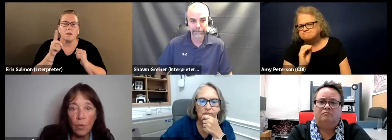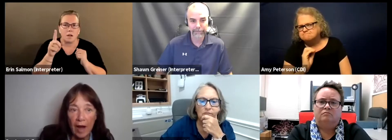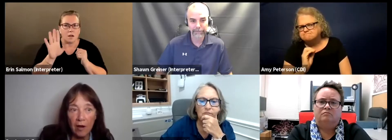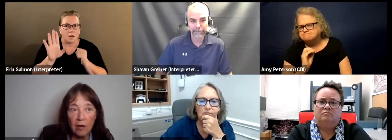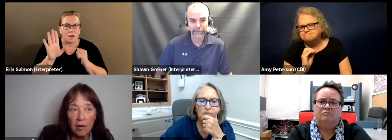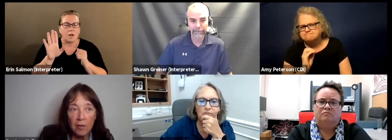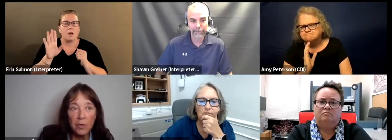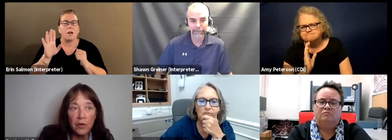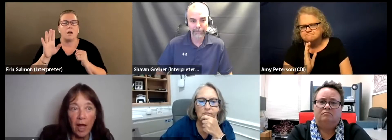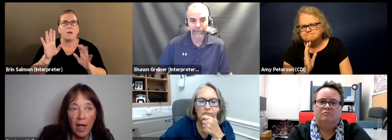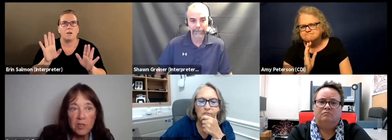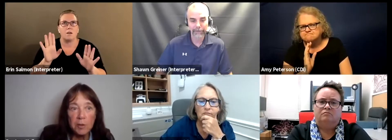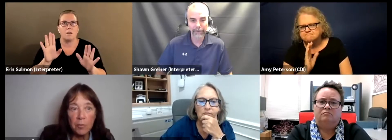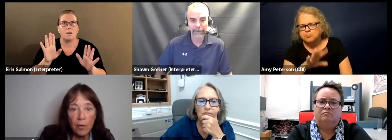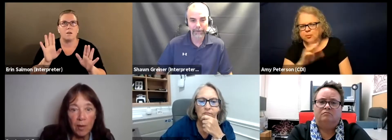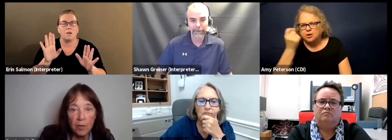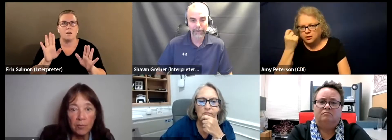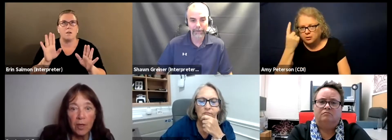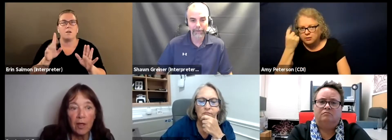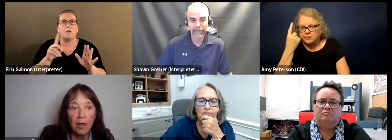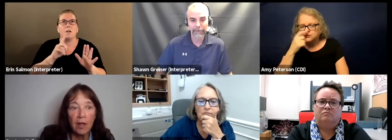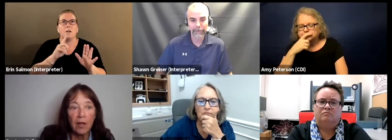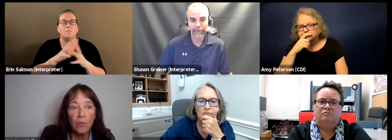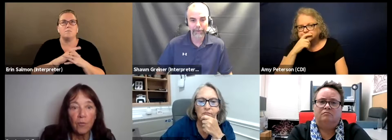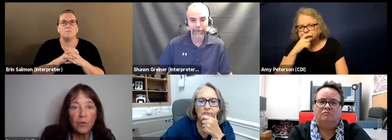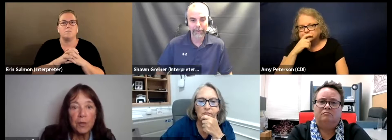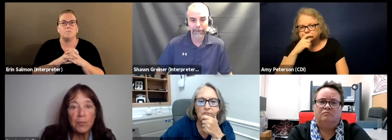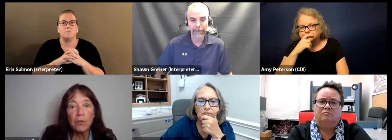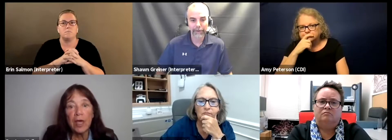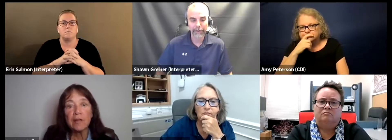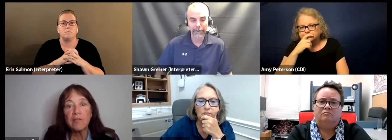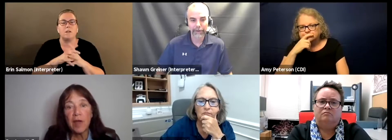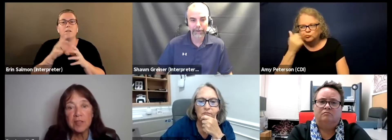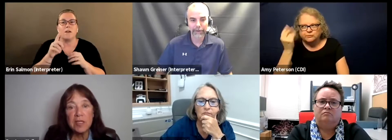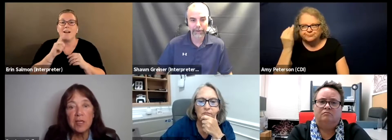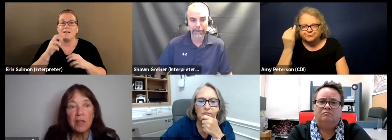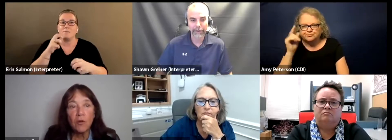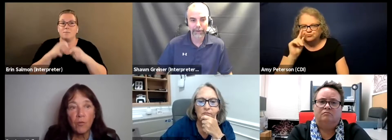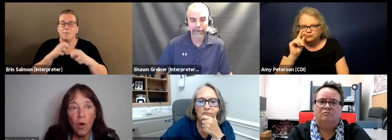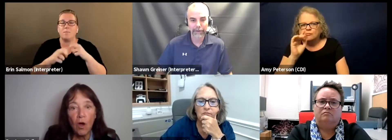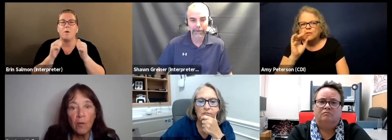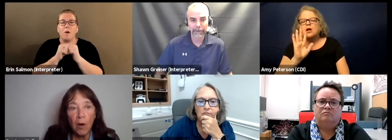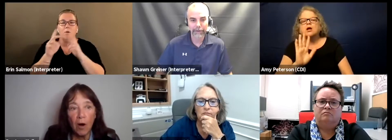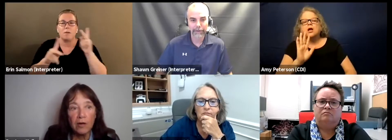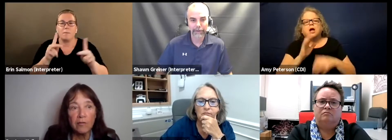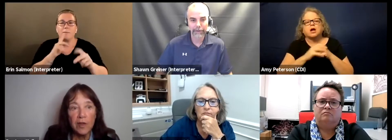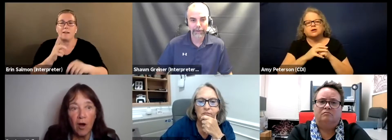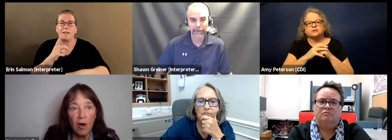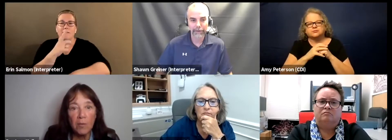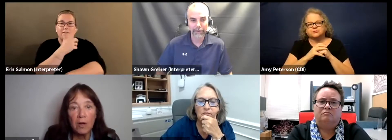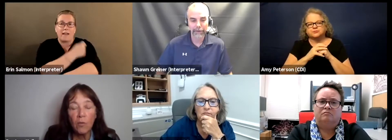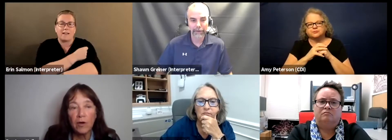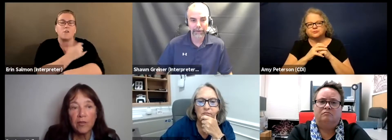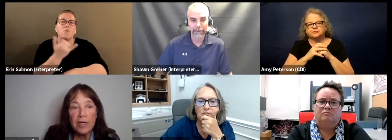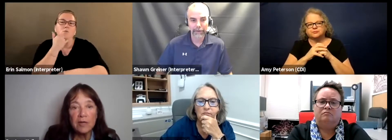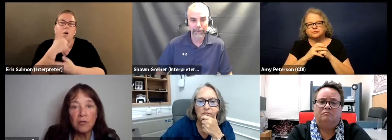this is rare, but there has been a problem with people getting the vaccine in the wrong part of the